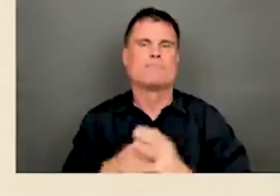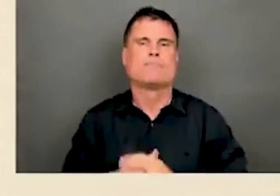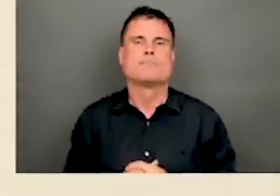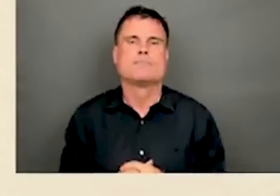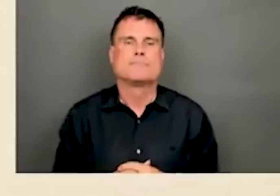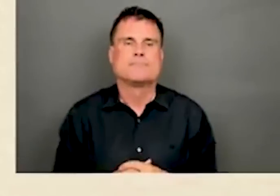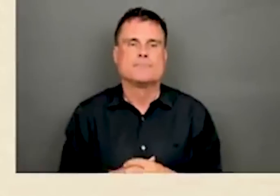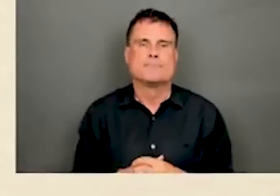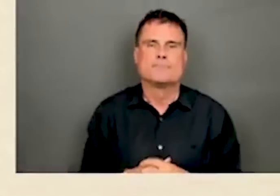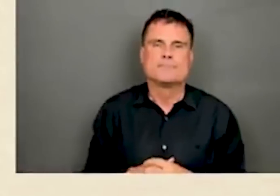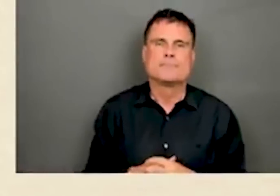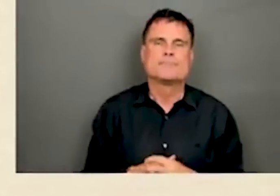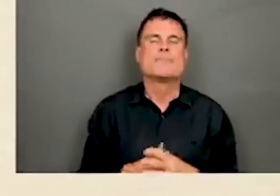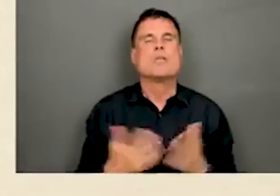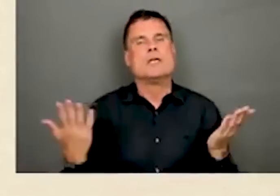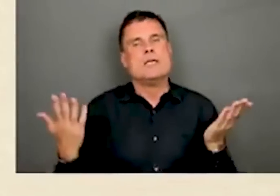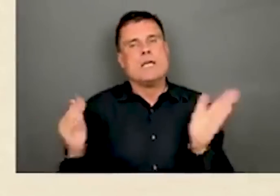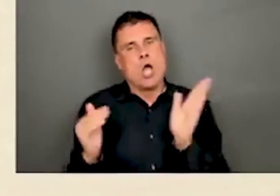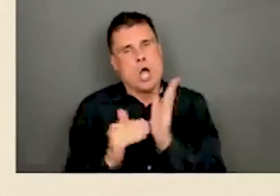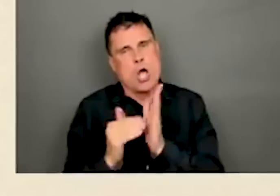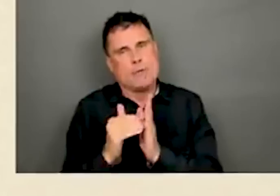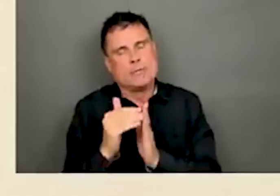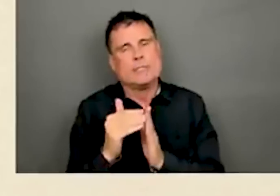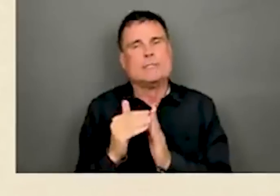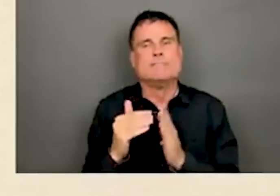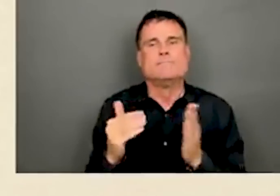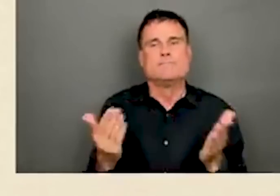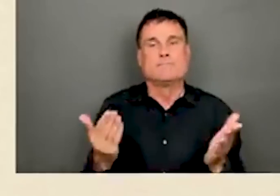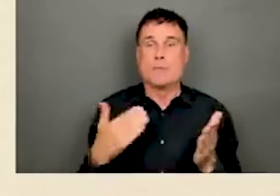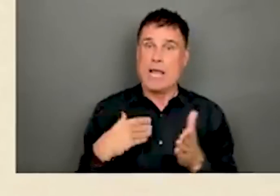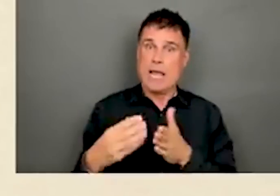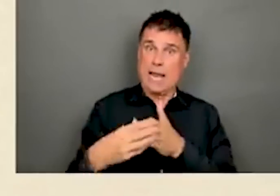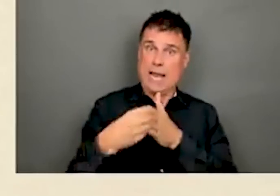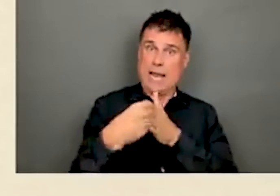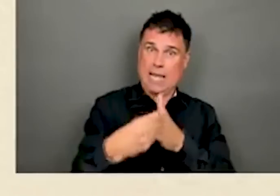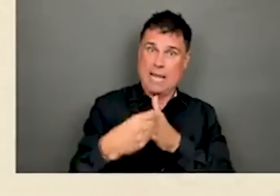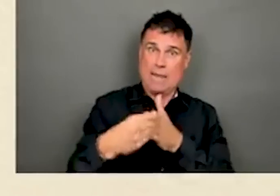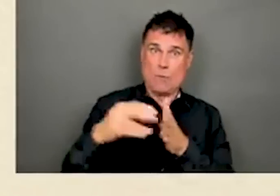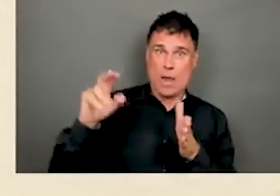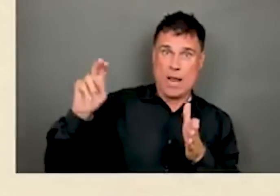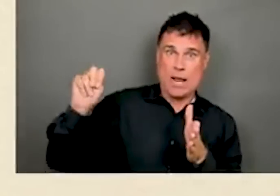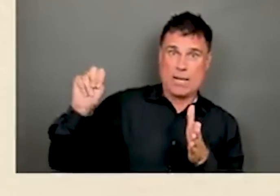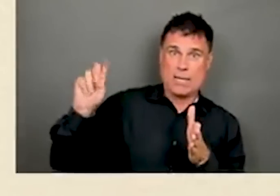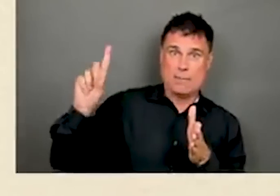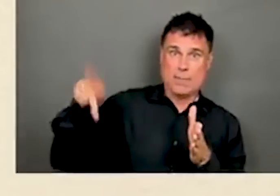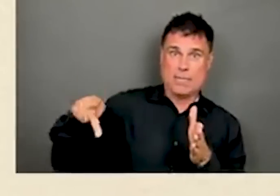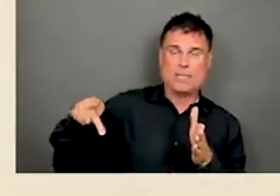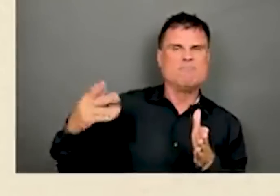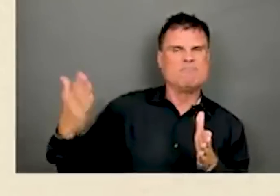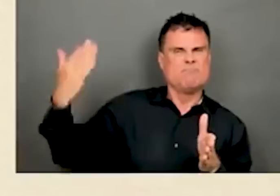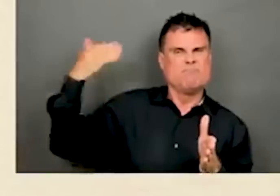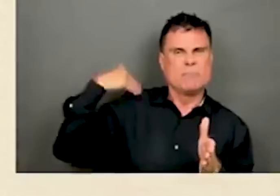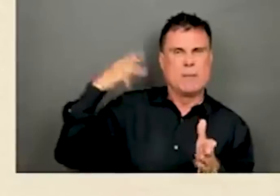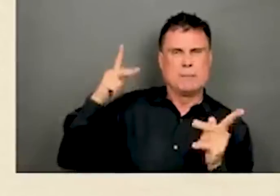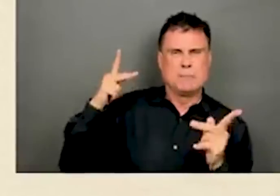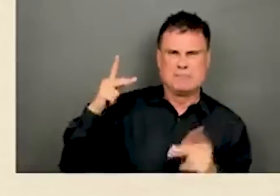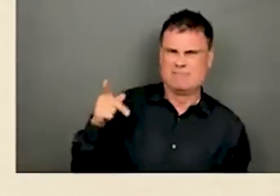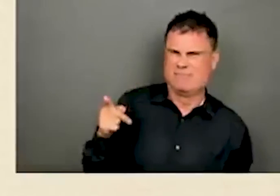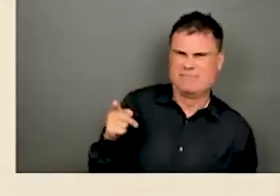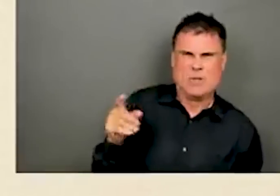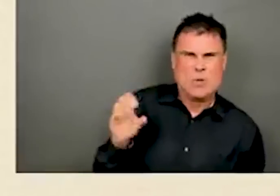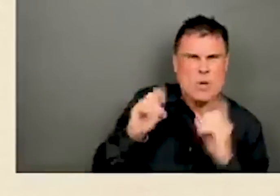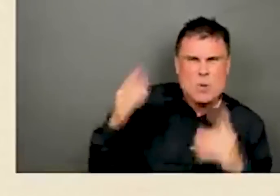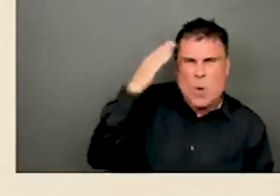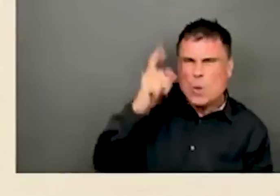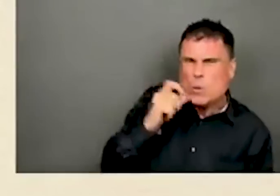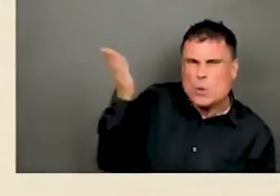When I became leader of the NDP 8 years ago, it was, well, nobody knows who you are. You can't possibly be